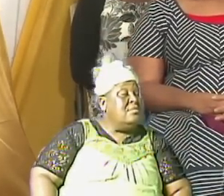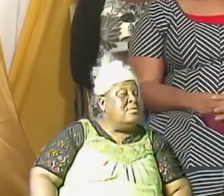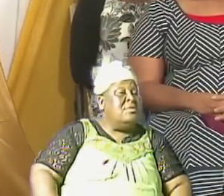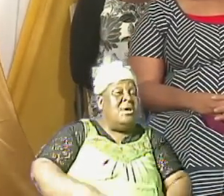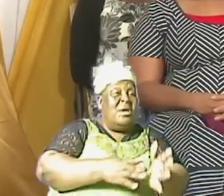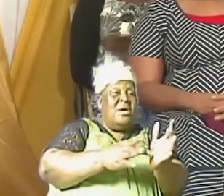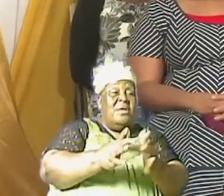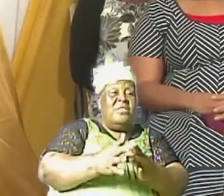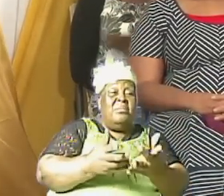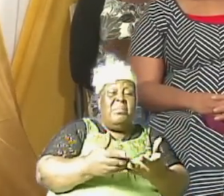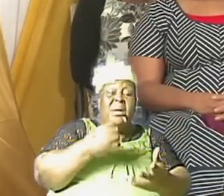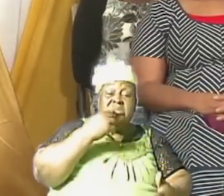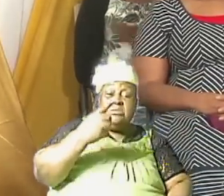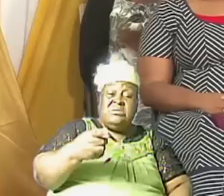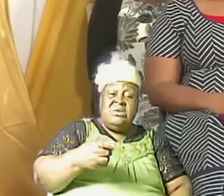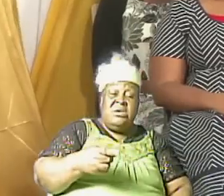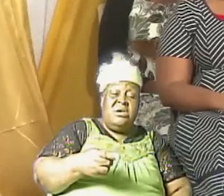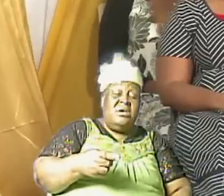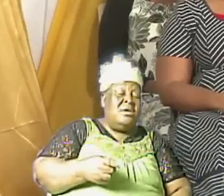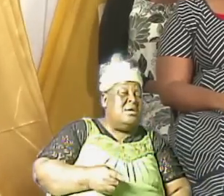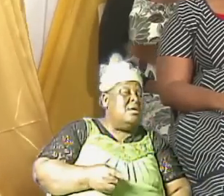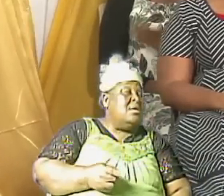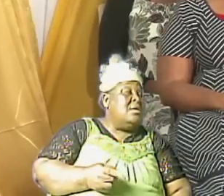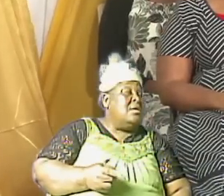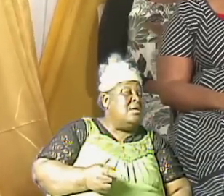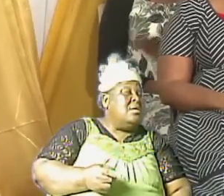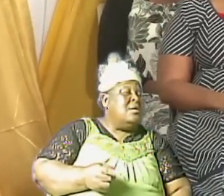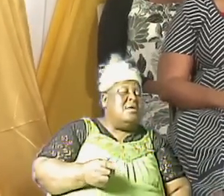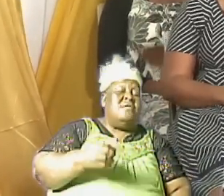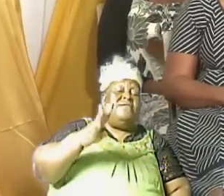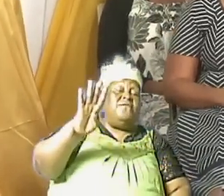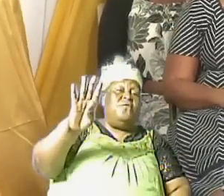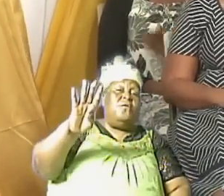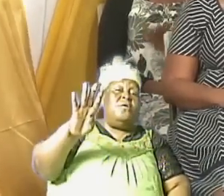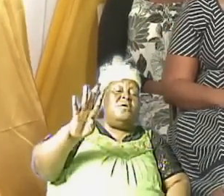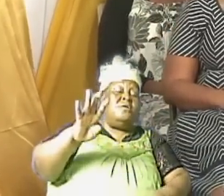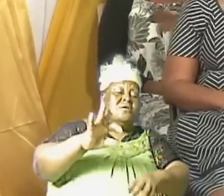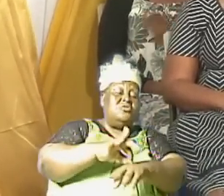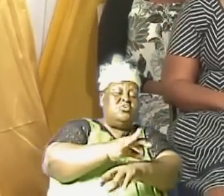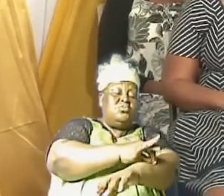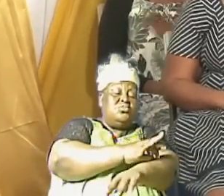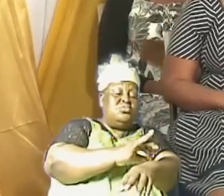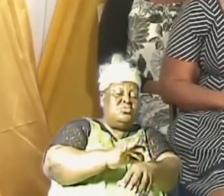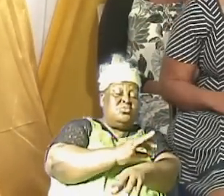But the Bible tells me that there were four leprous men